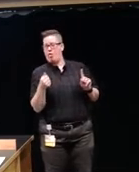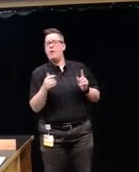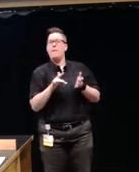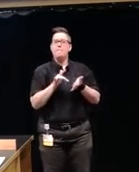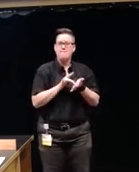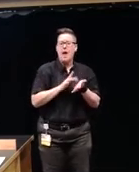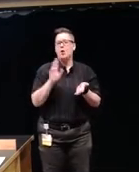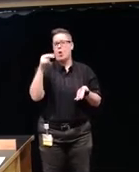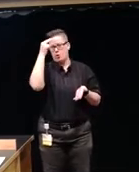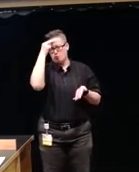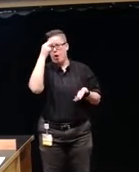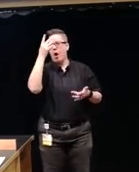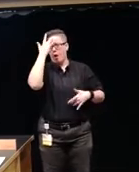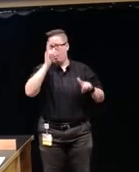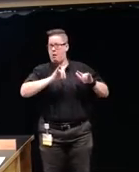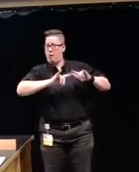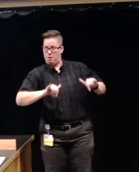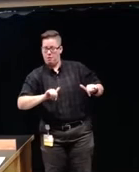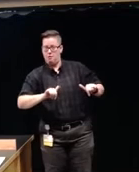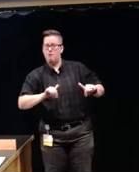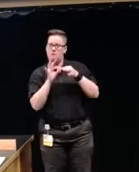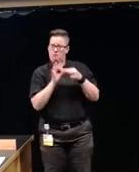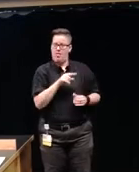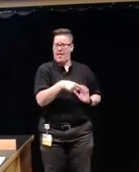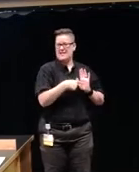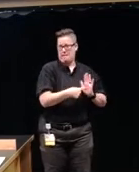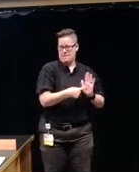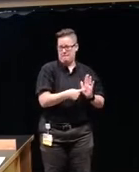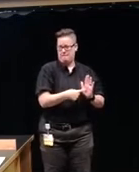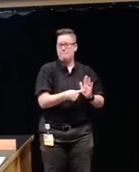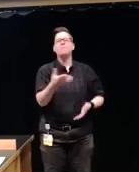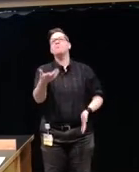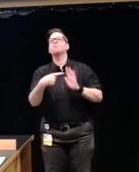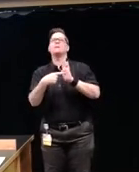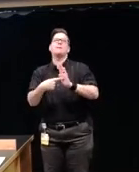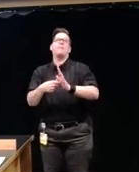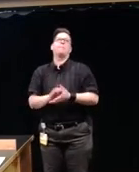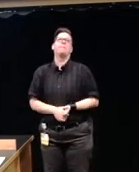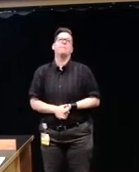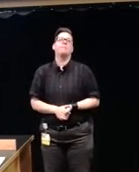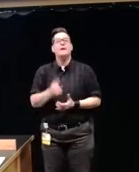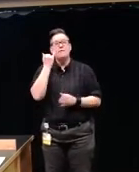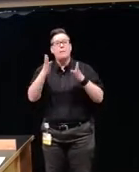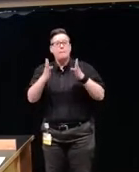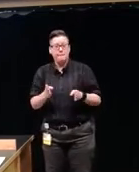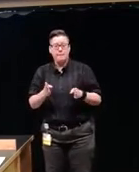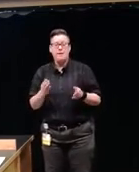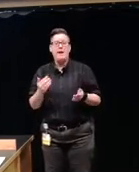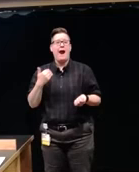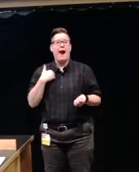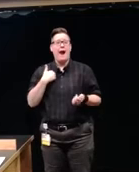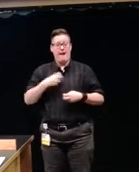or neurologic comorbidity associated with that symptom. So for example, an individual can have a herniated